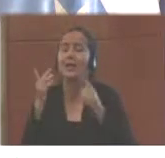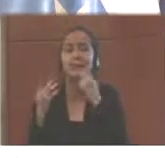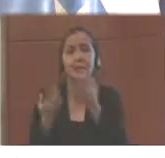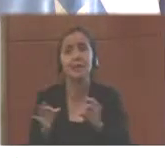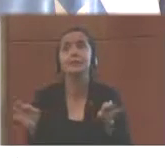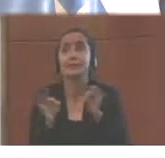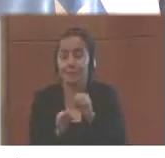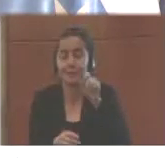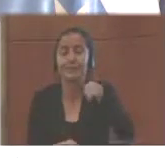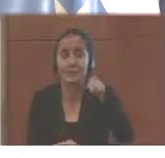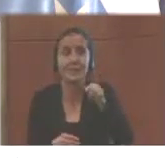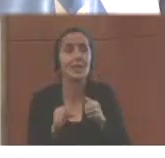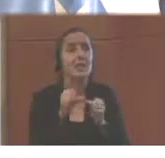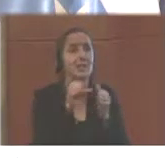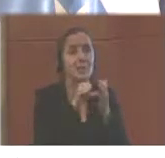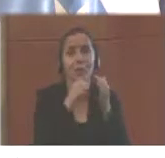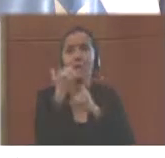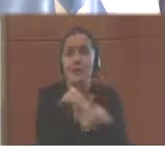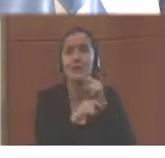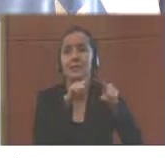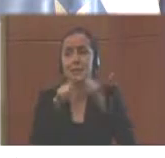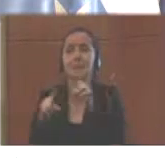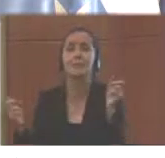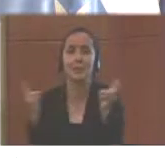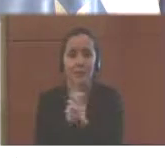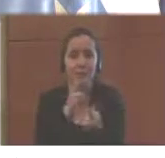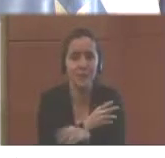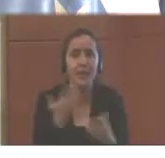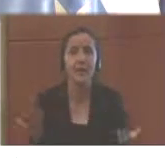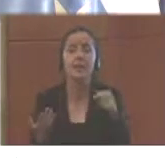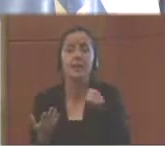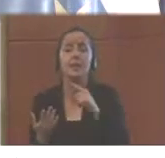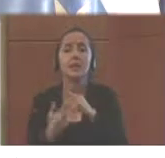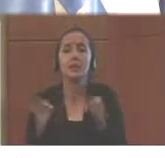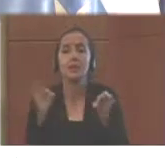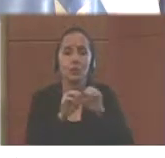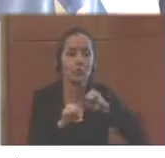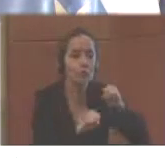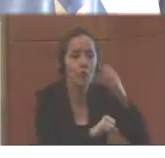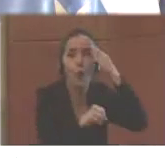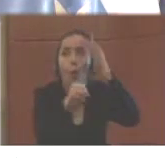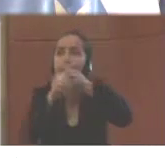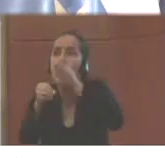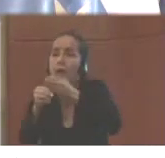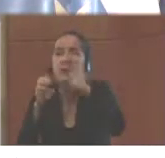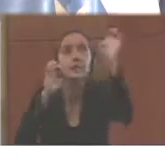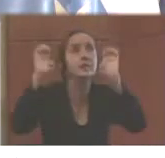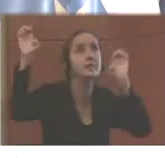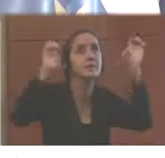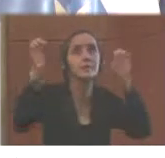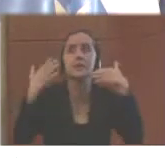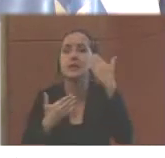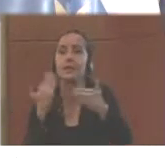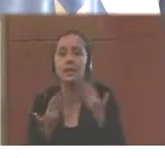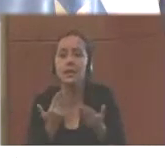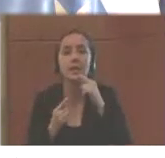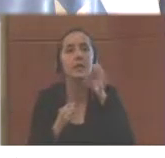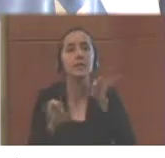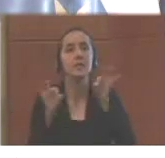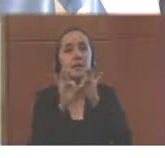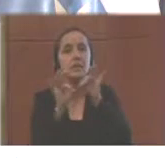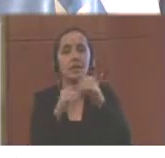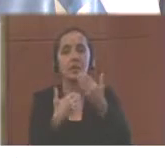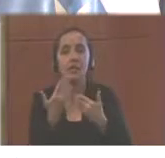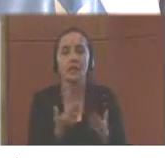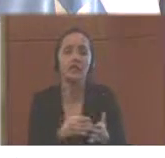main risks that our peoples are exposed to, and thus priorities of actions and strategic objectives should